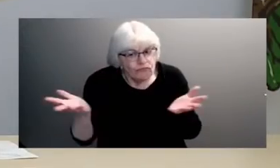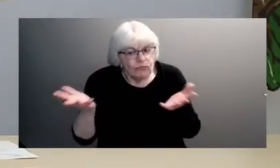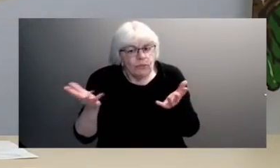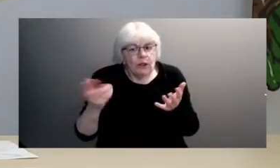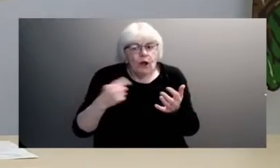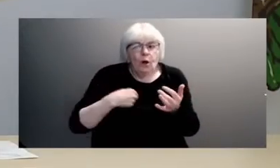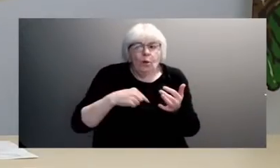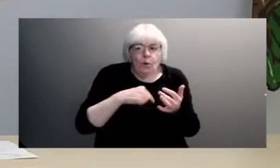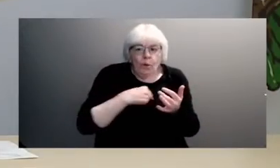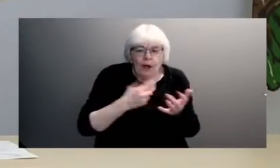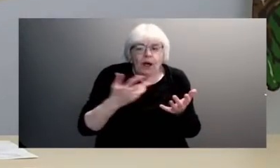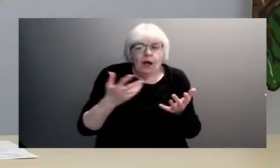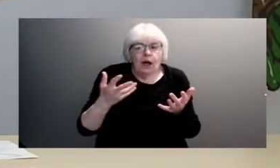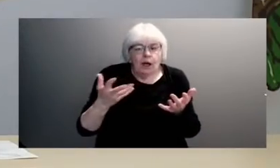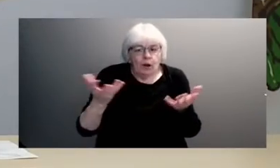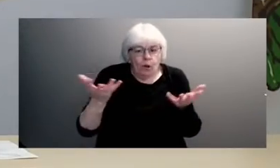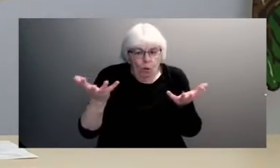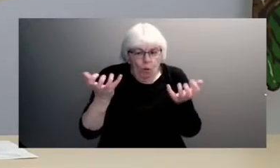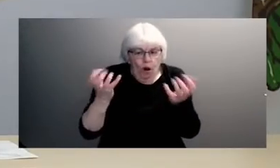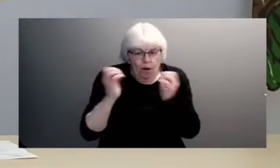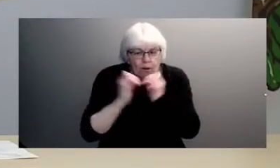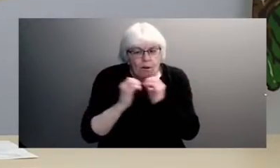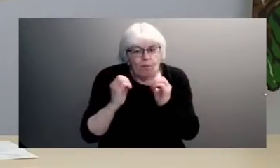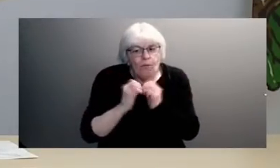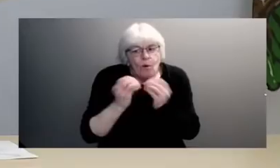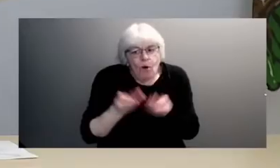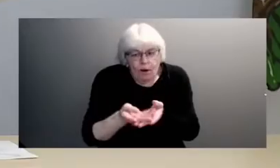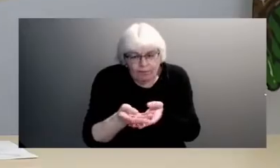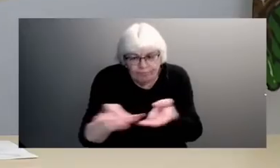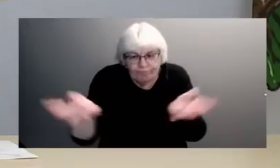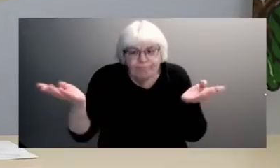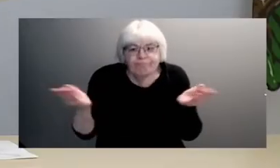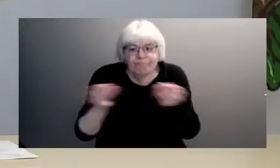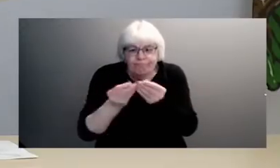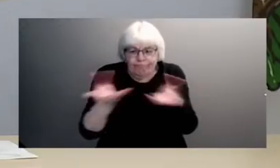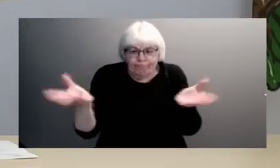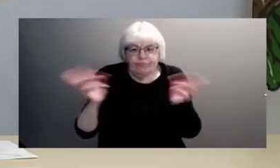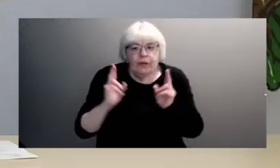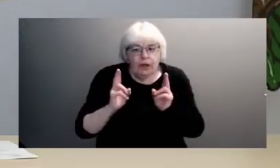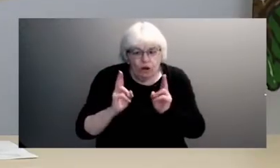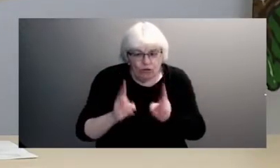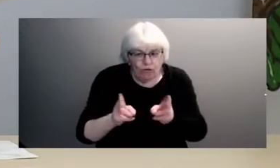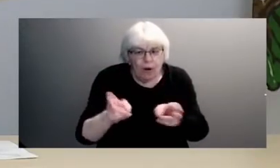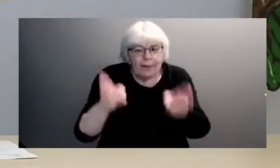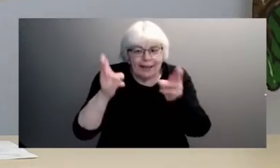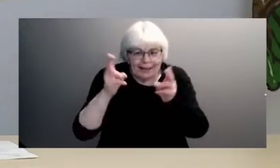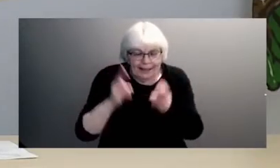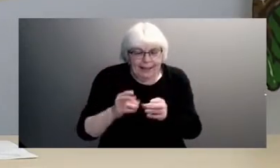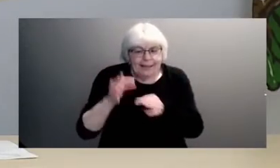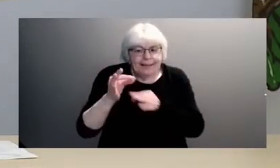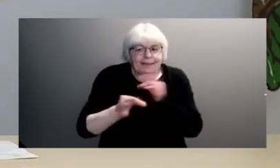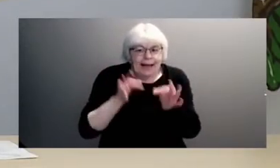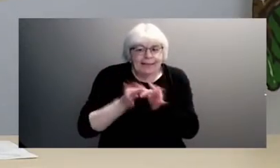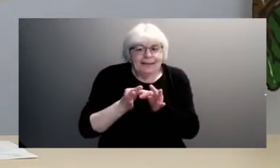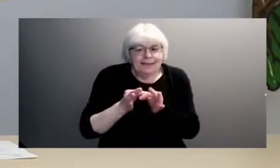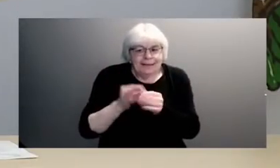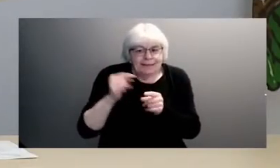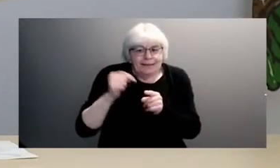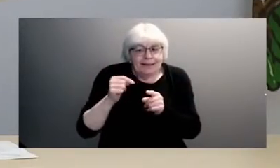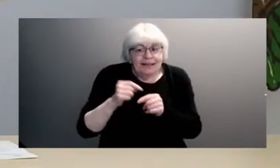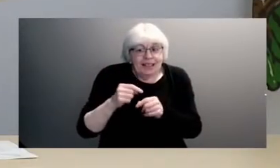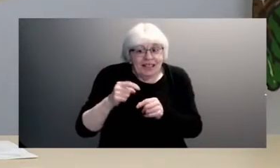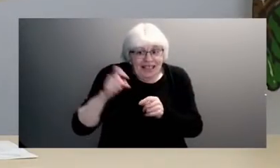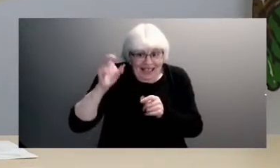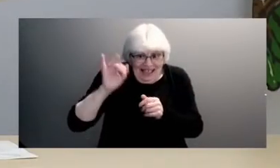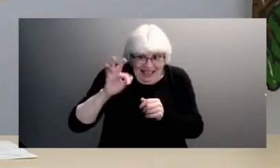for everyone, and using them more as needed at the points of entry,